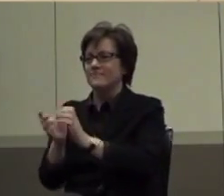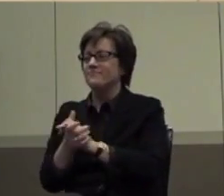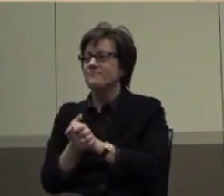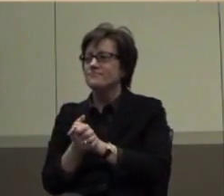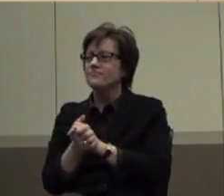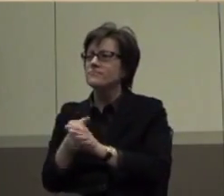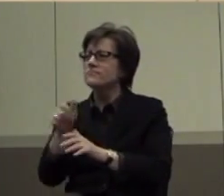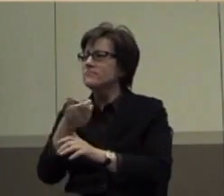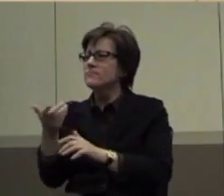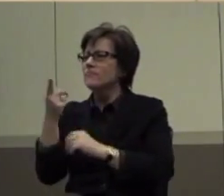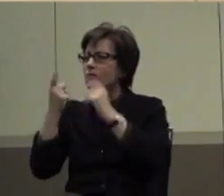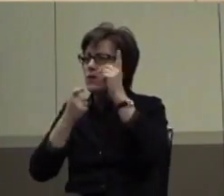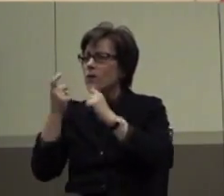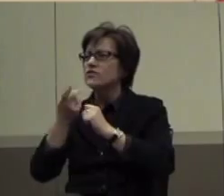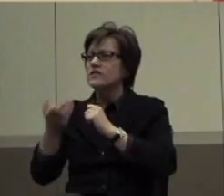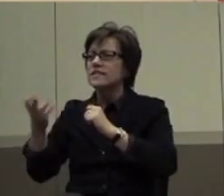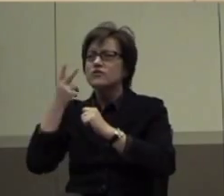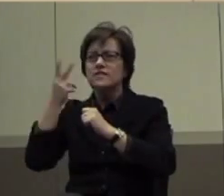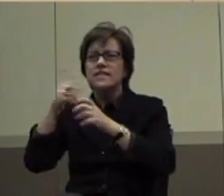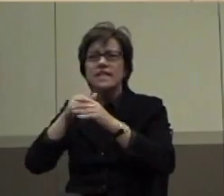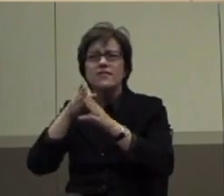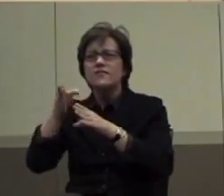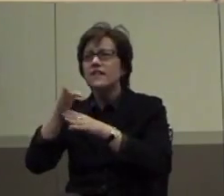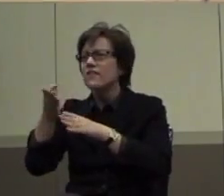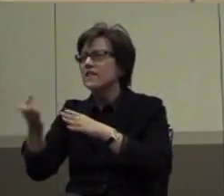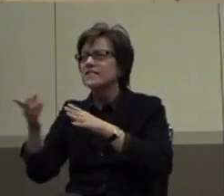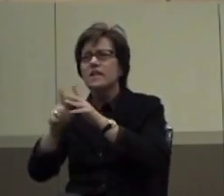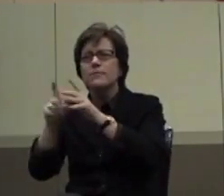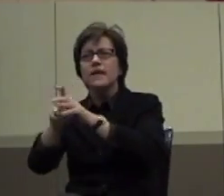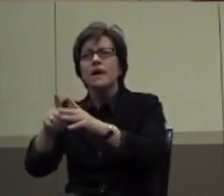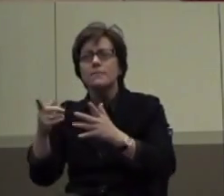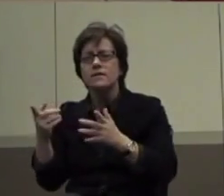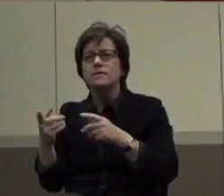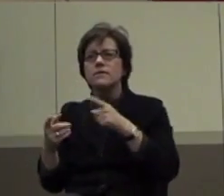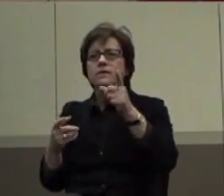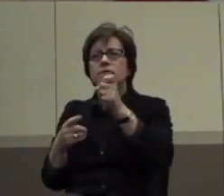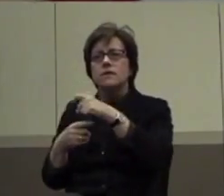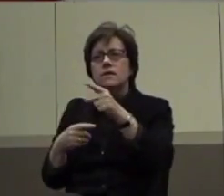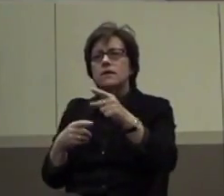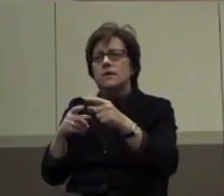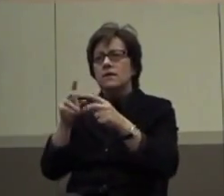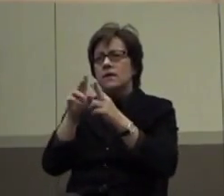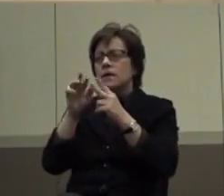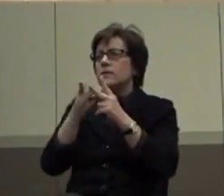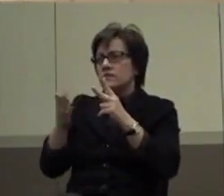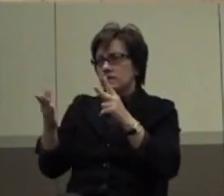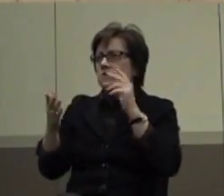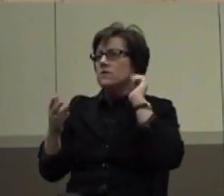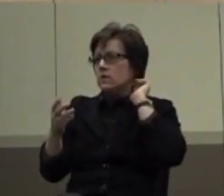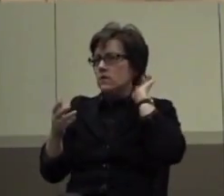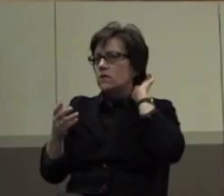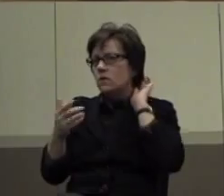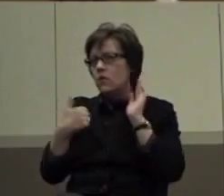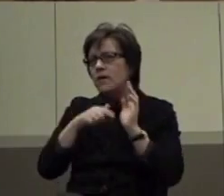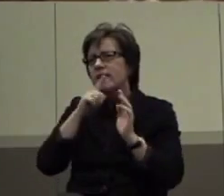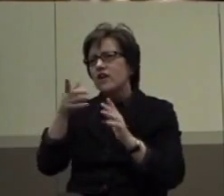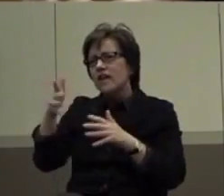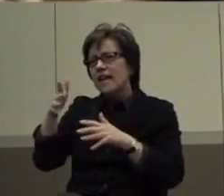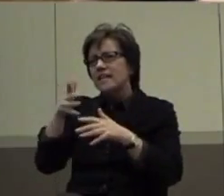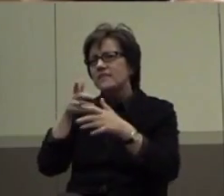field, or issues that are coming up as you're doing this? Yes. We're kind of dealing